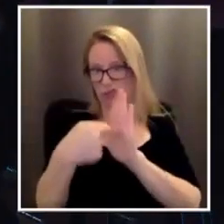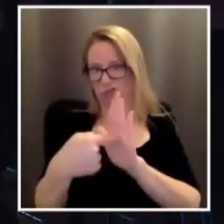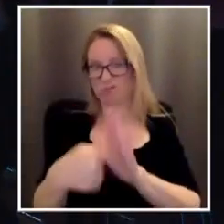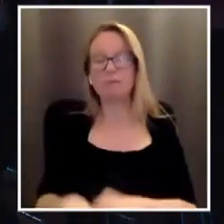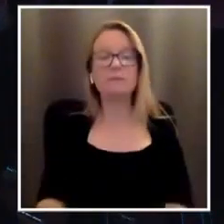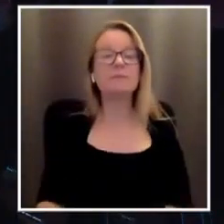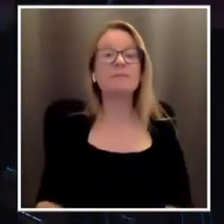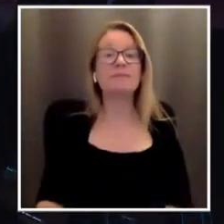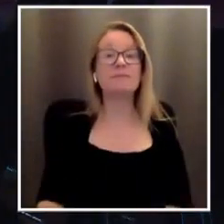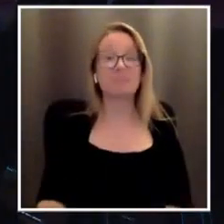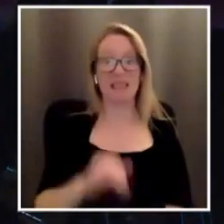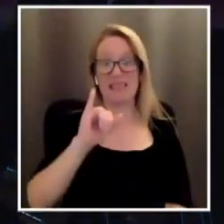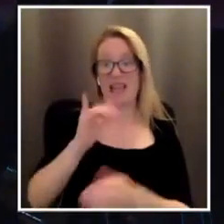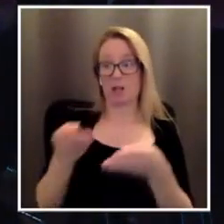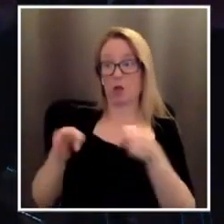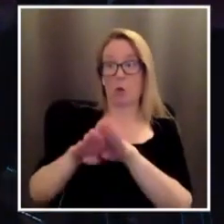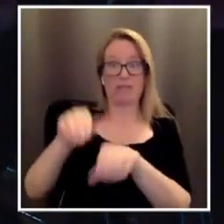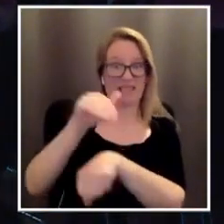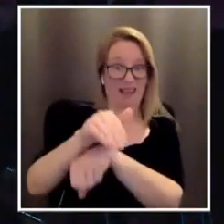That's closing night.